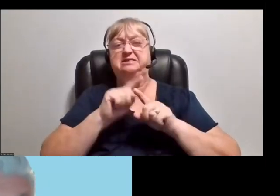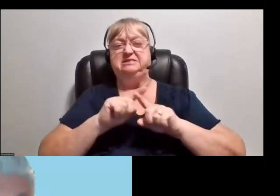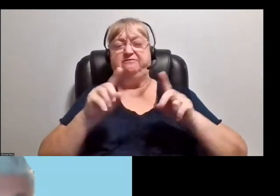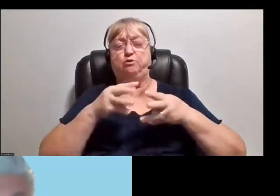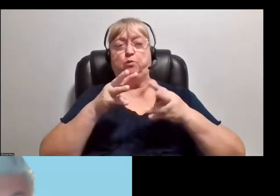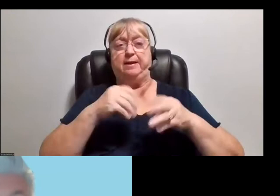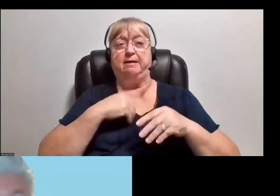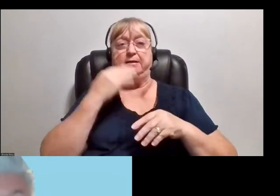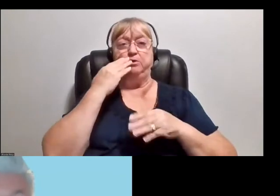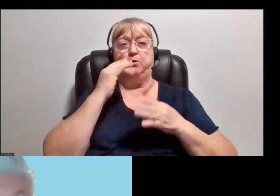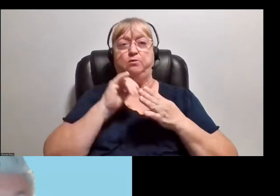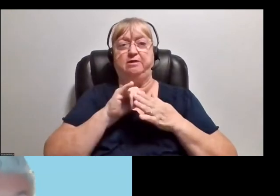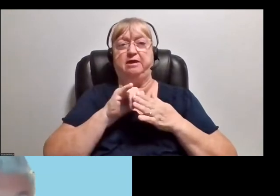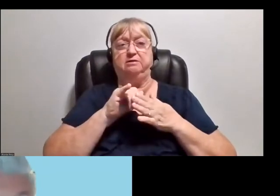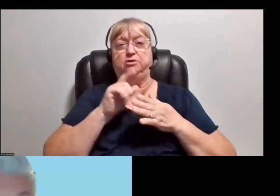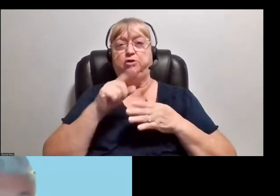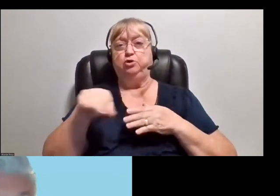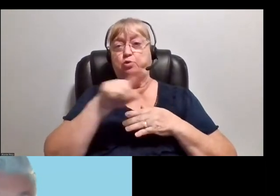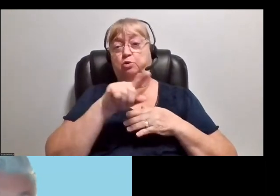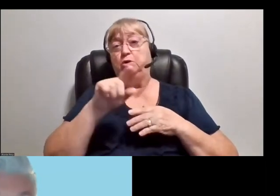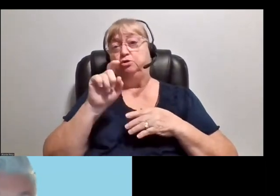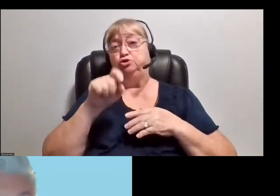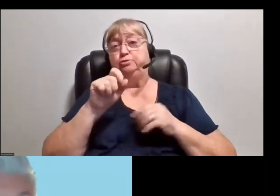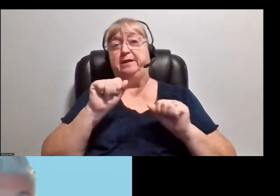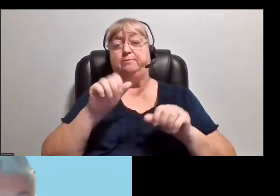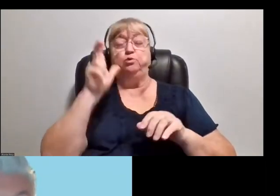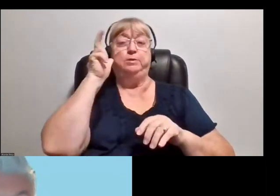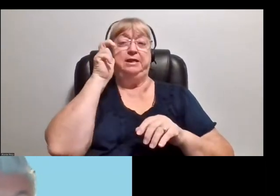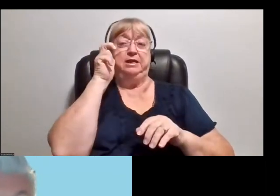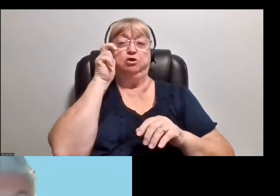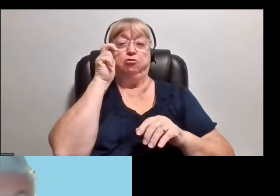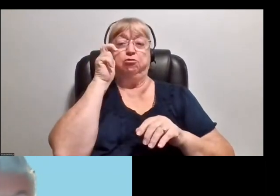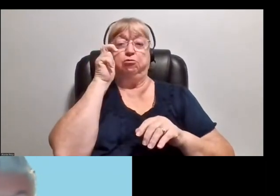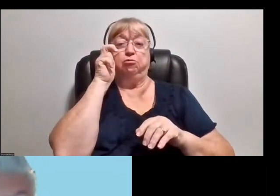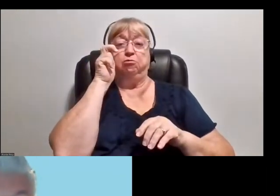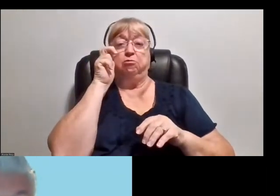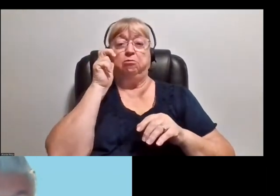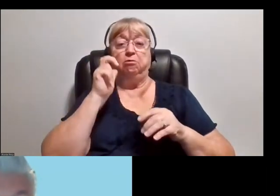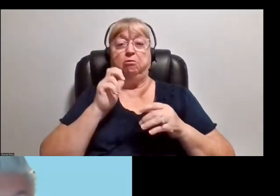know that you should be able to hear